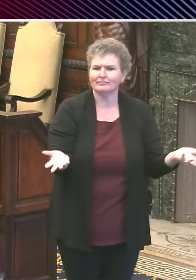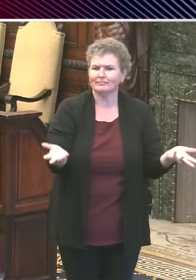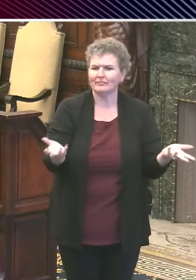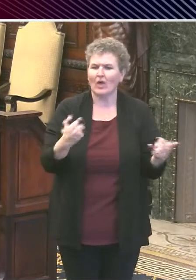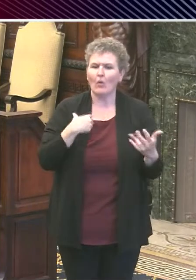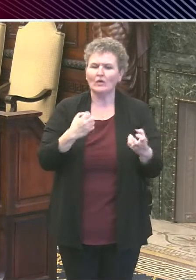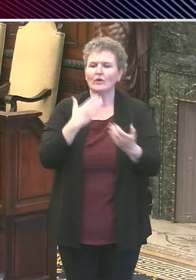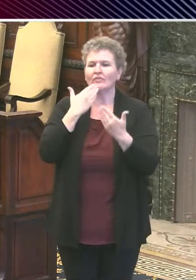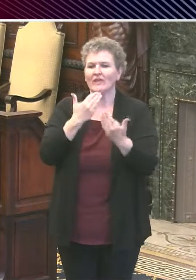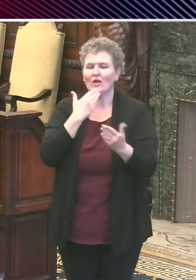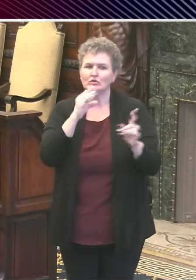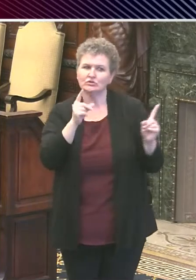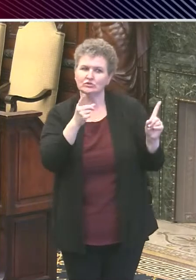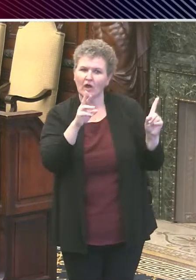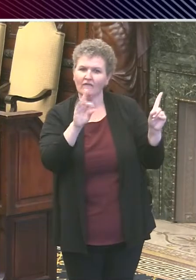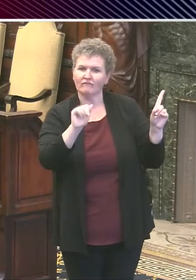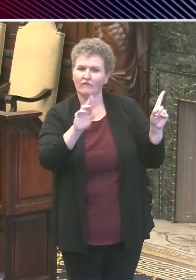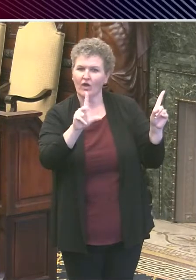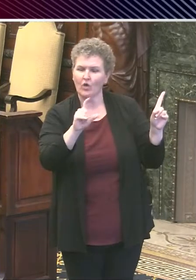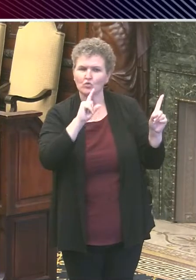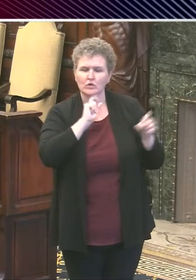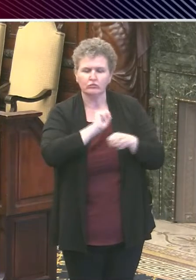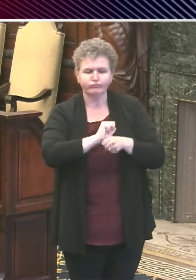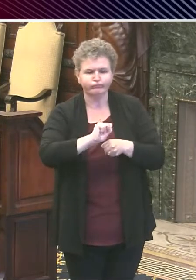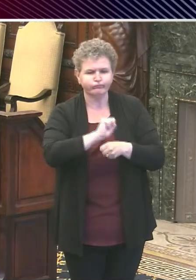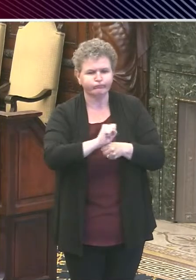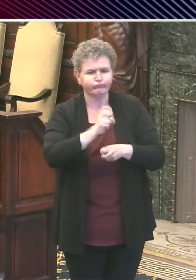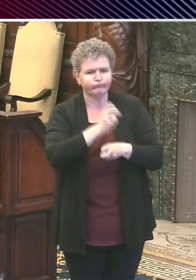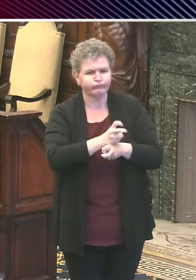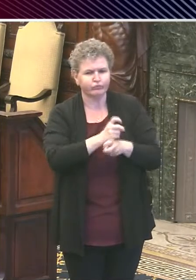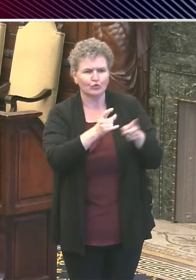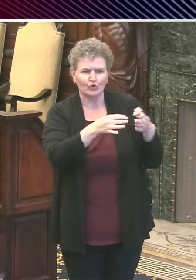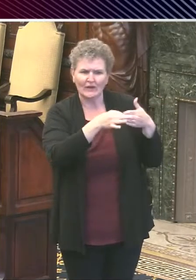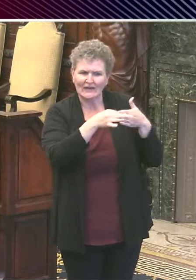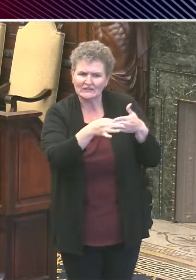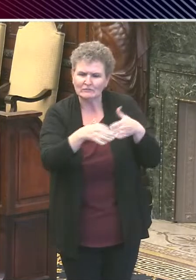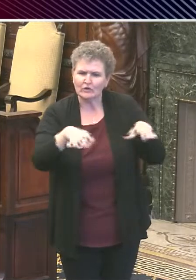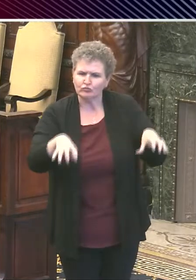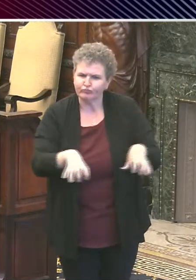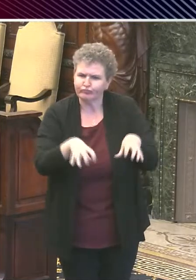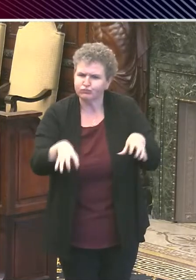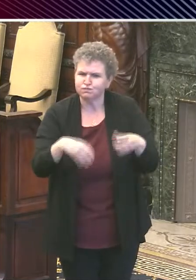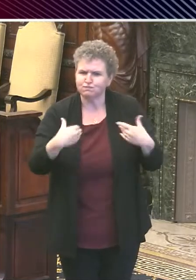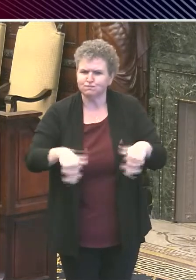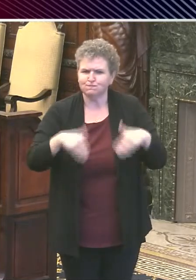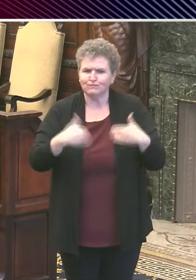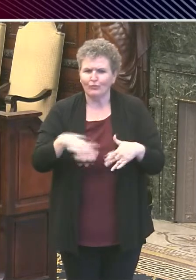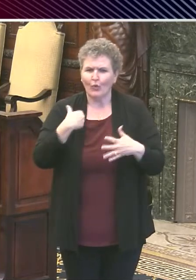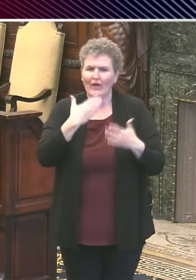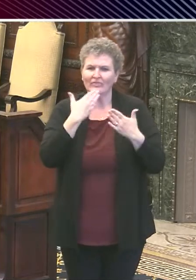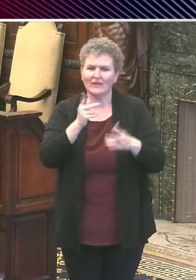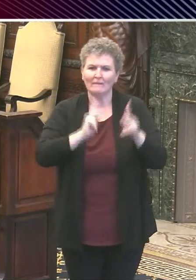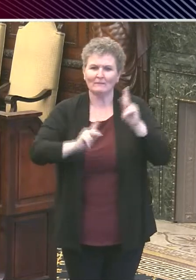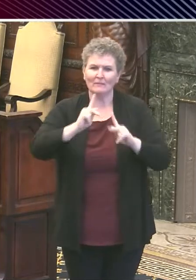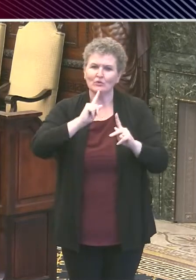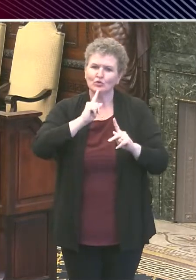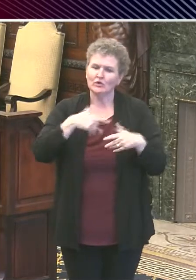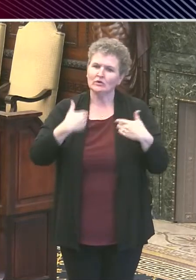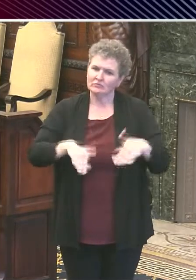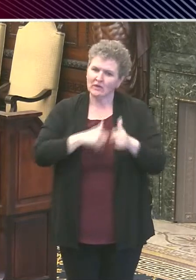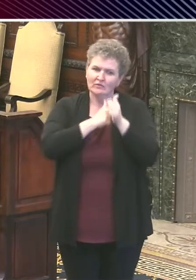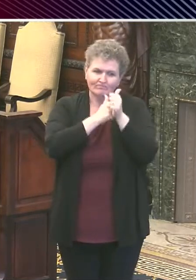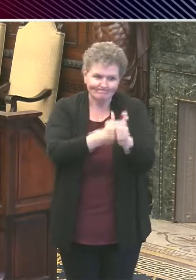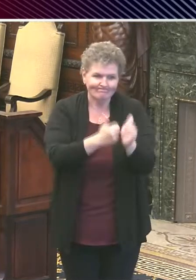Philadelphia Department of Health for their leadership on this effort. And I want to thank those residents and visitors who are strictly adhering to the mask